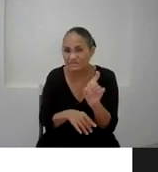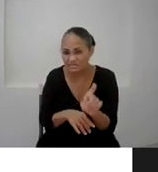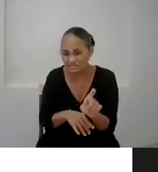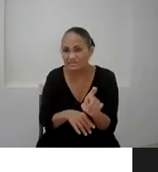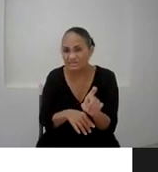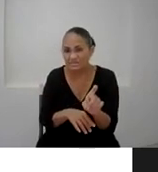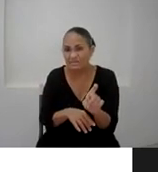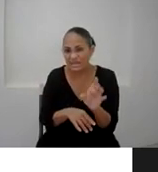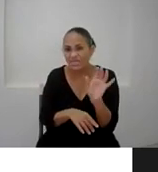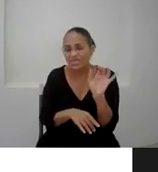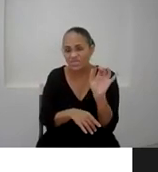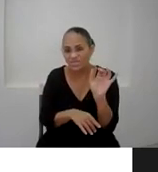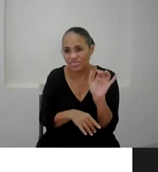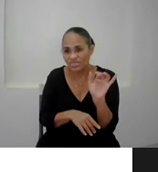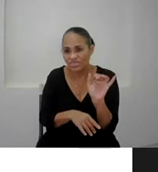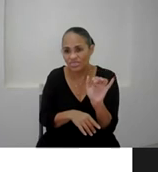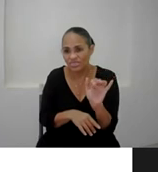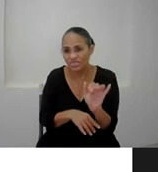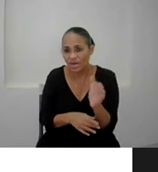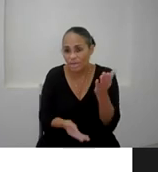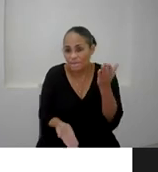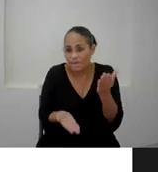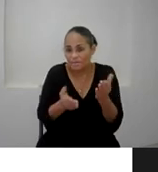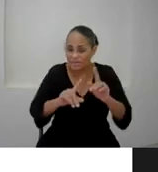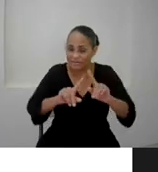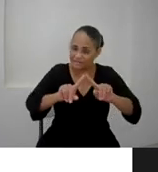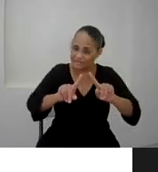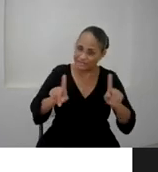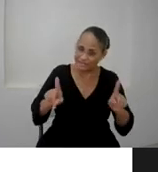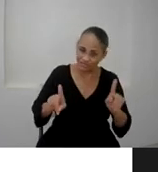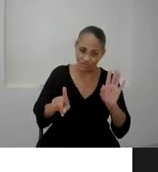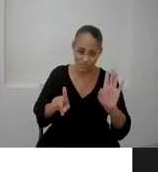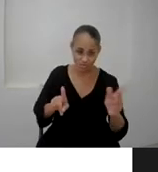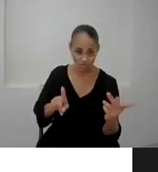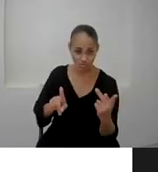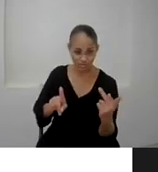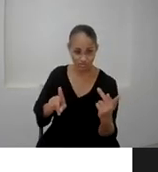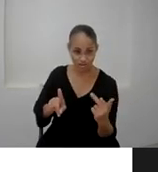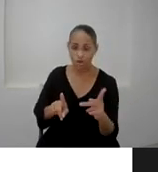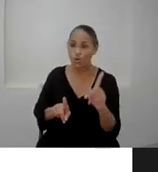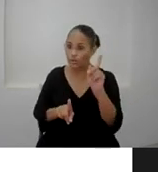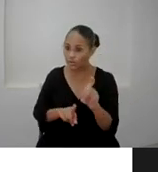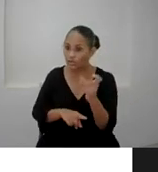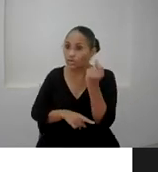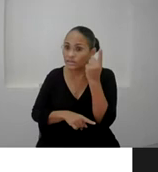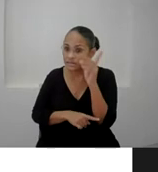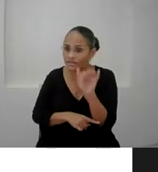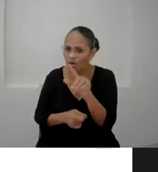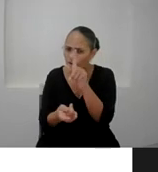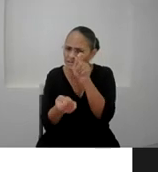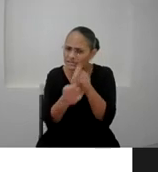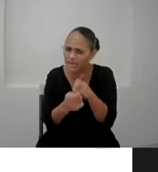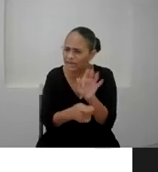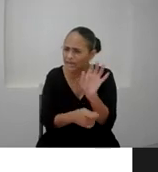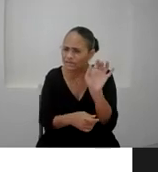that may be very different from yours and mine, and we need to be aware of exactly what it is that, that